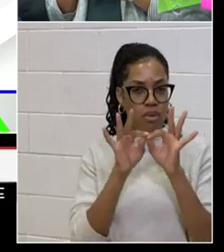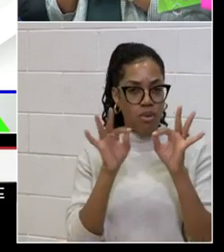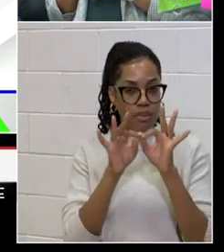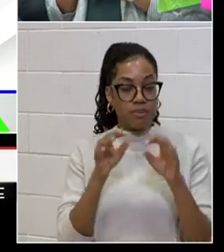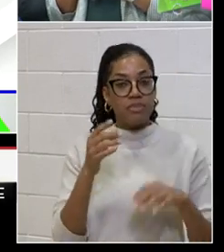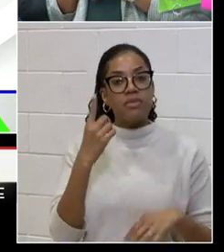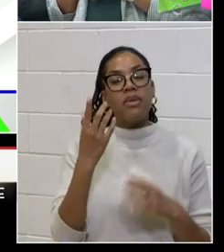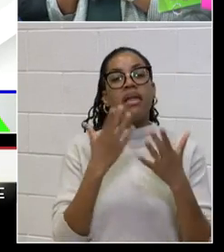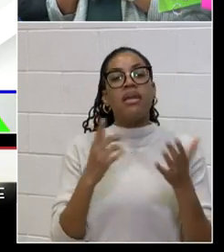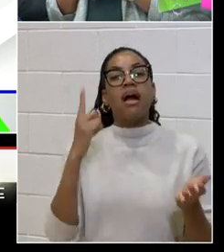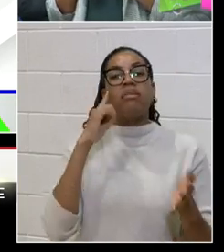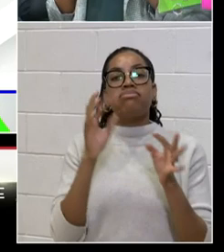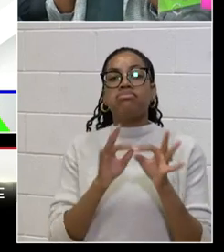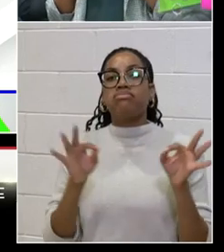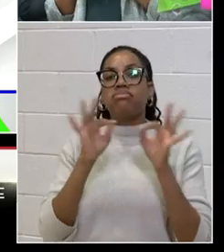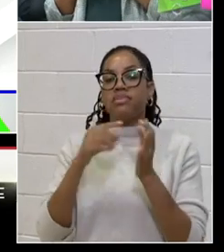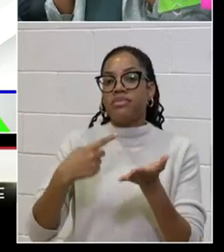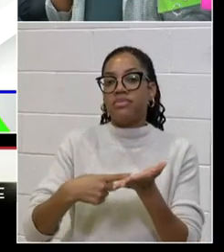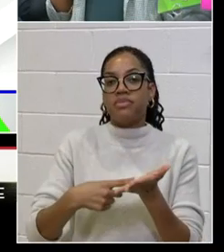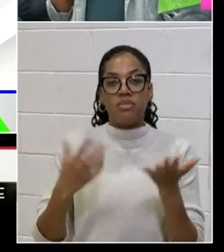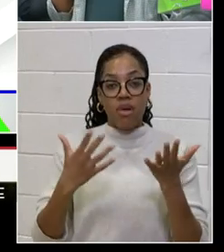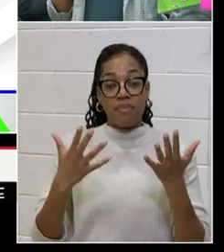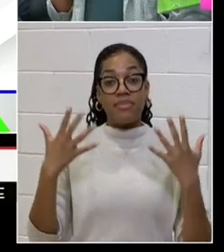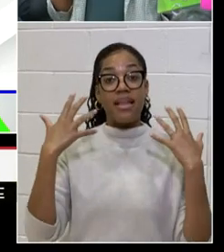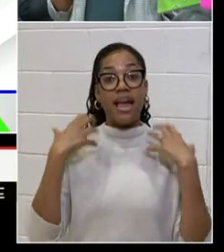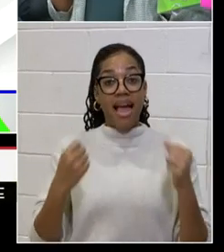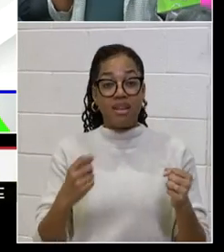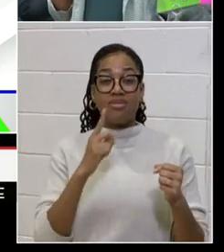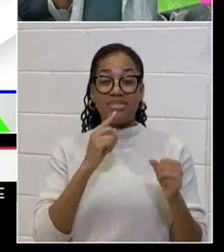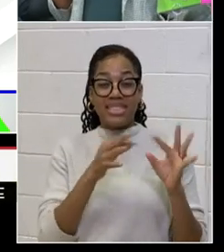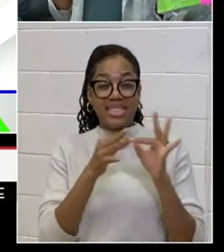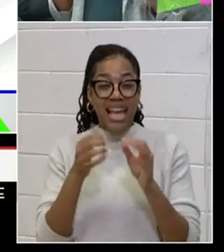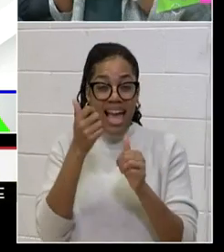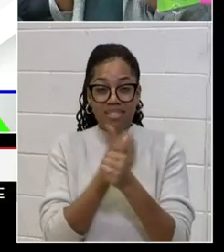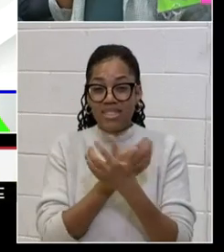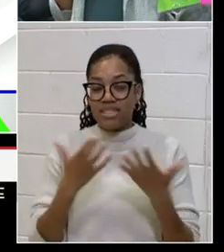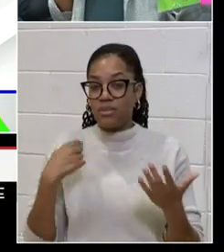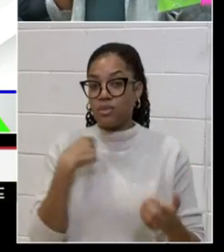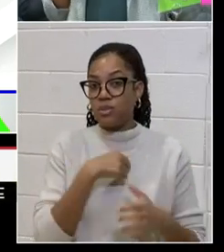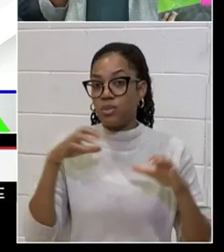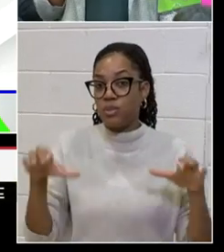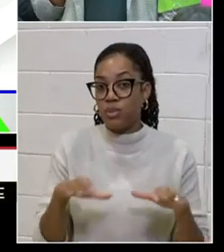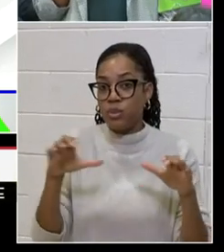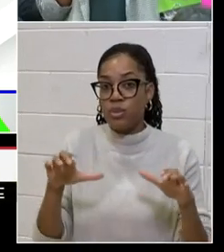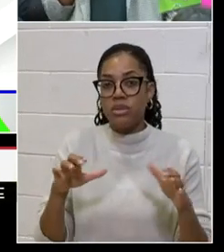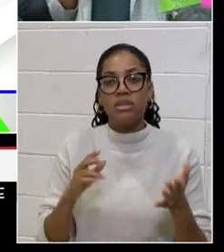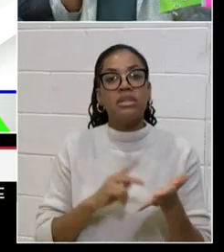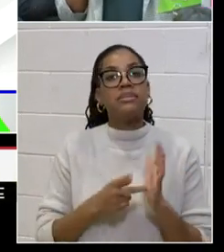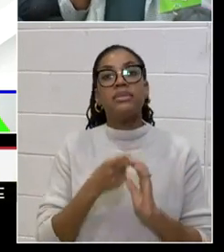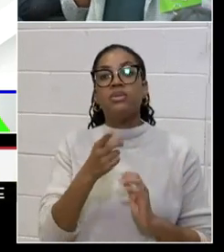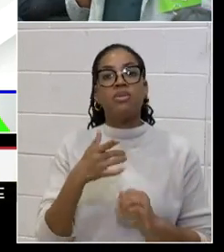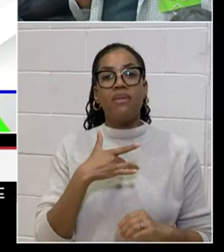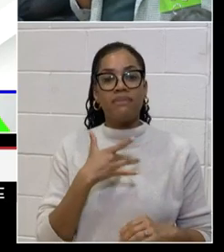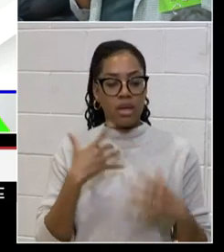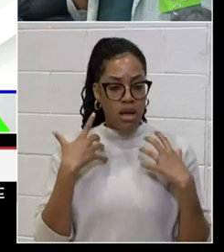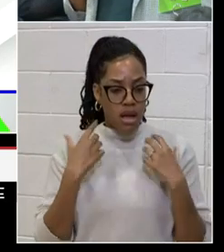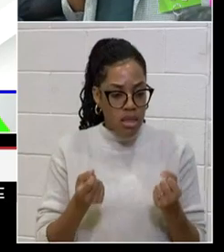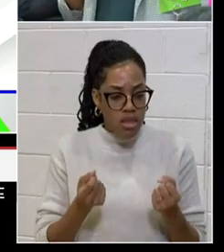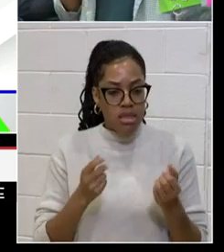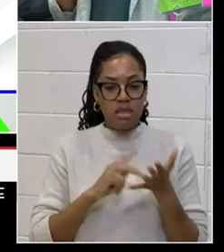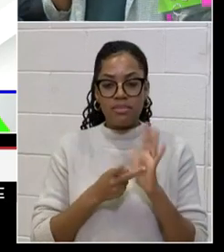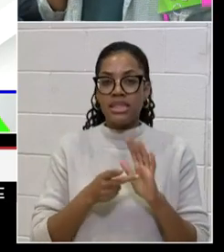important to talk about is that health is actually in every single thing that we do. So if you're not feeling healthy, you're not going to be able